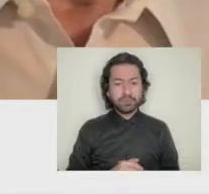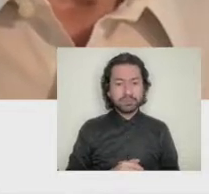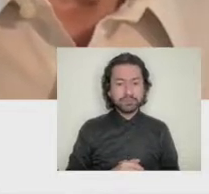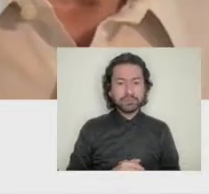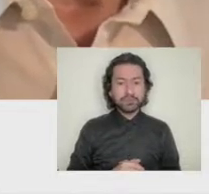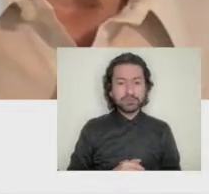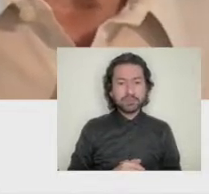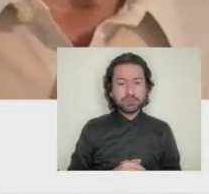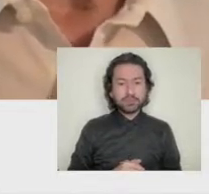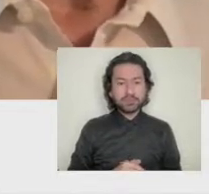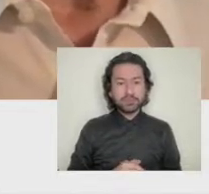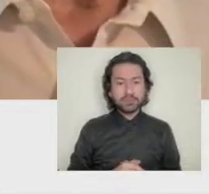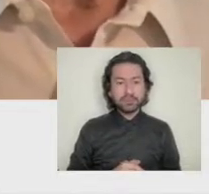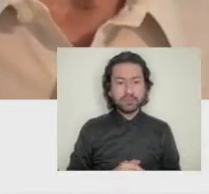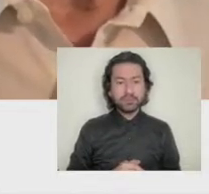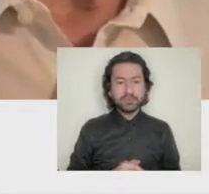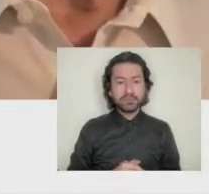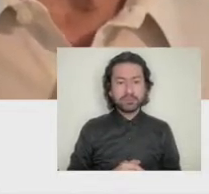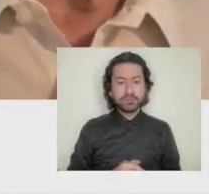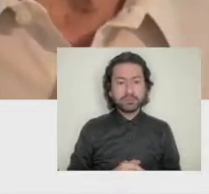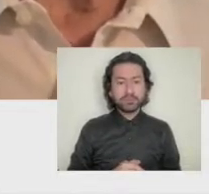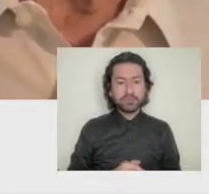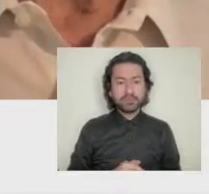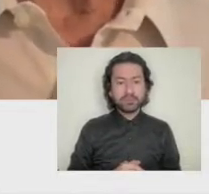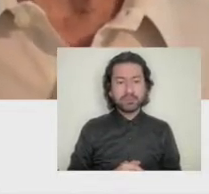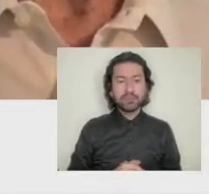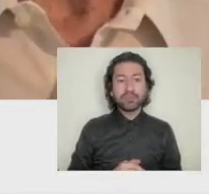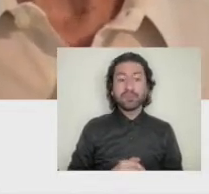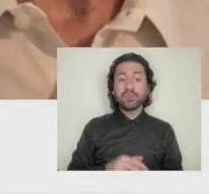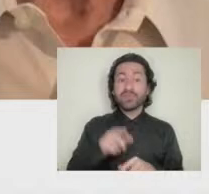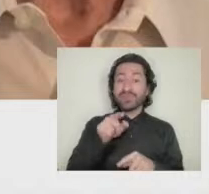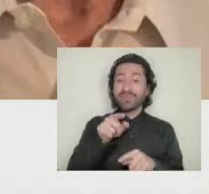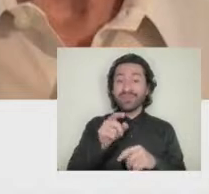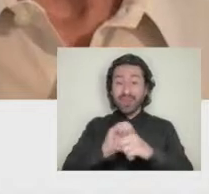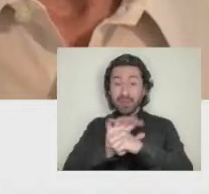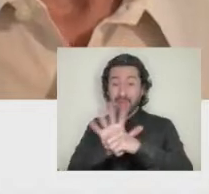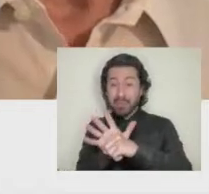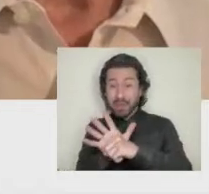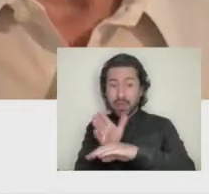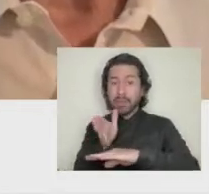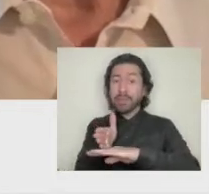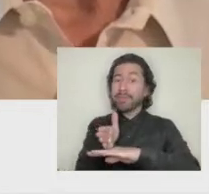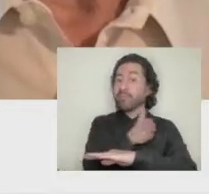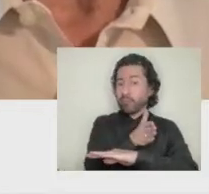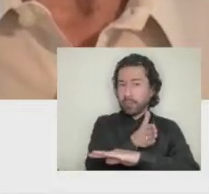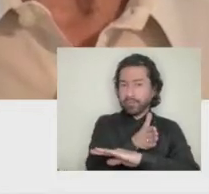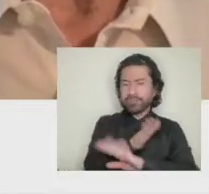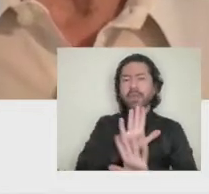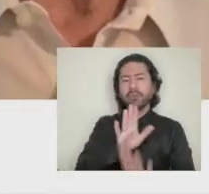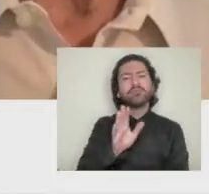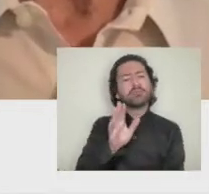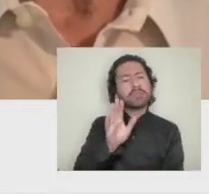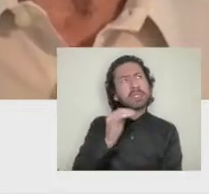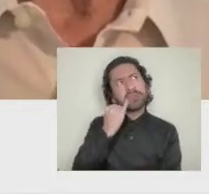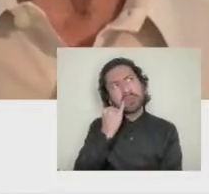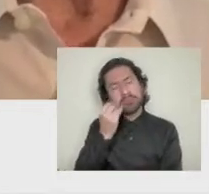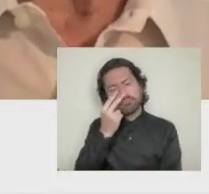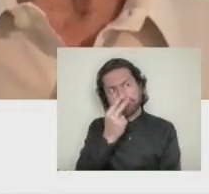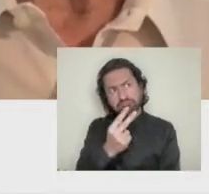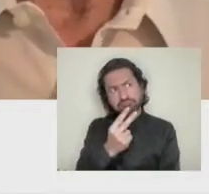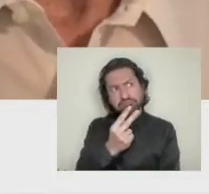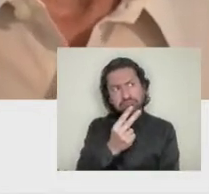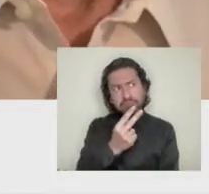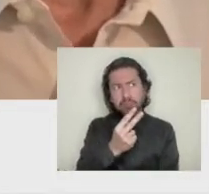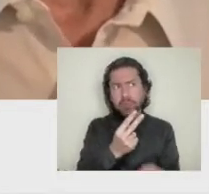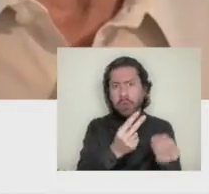We did a calculation that I've wanted to do for a long time. If you classify people by where they